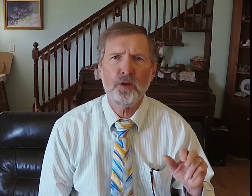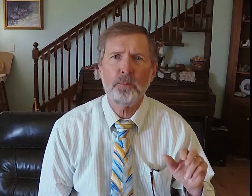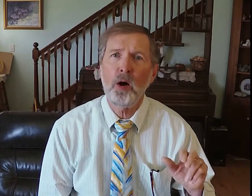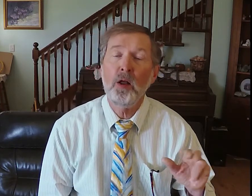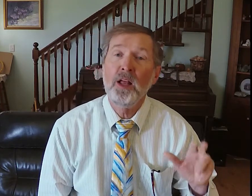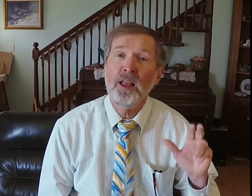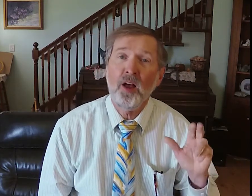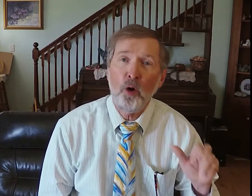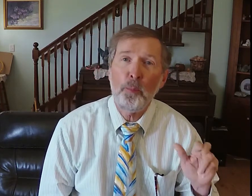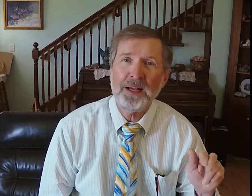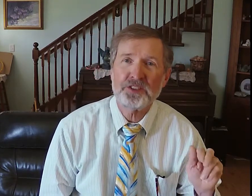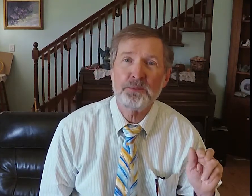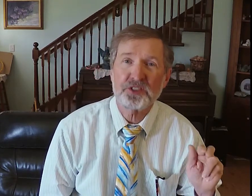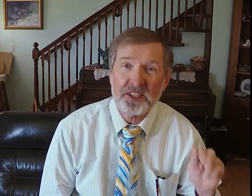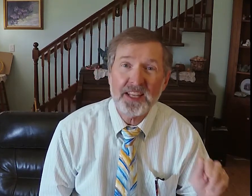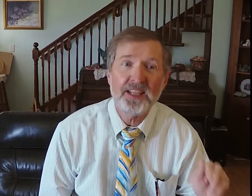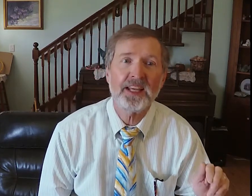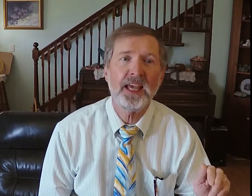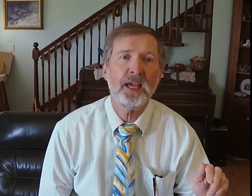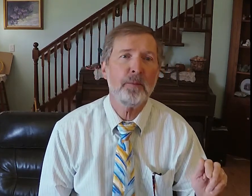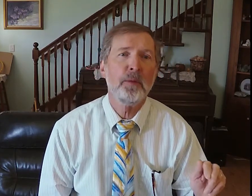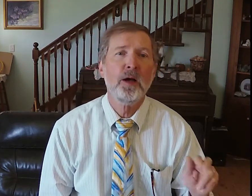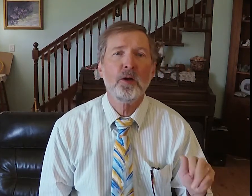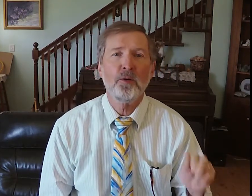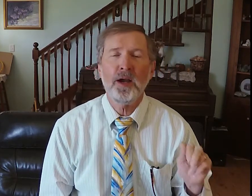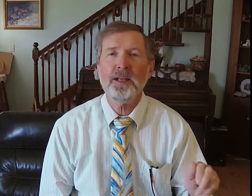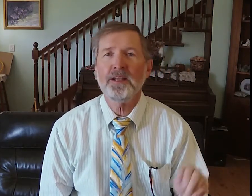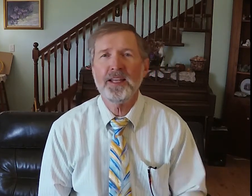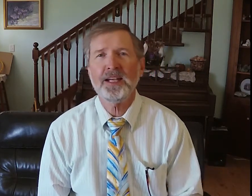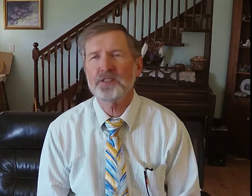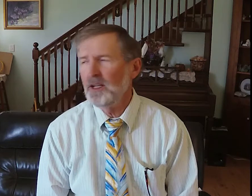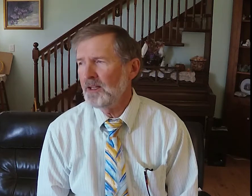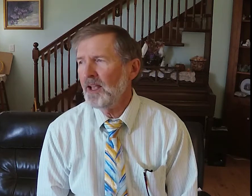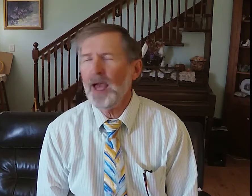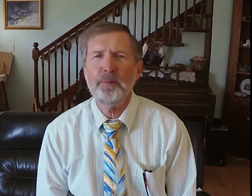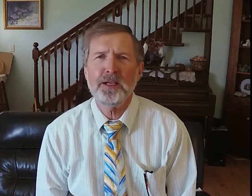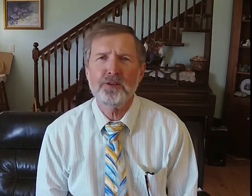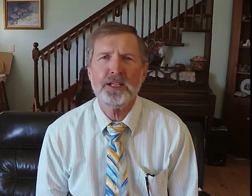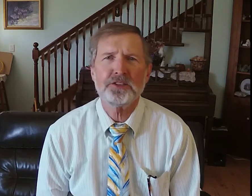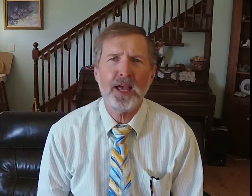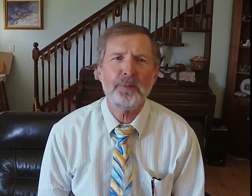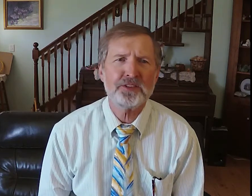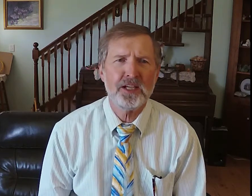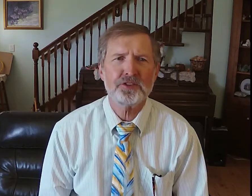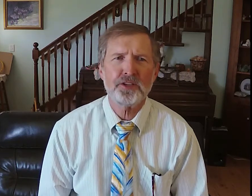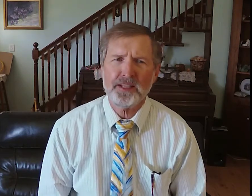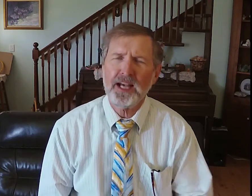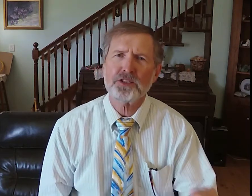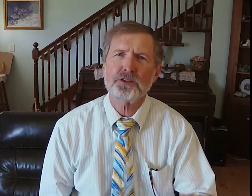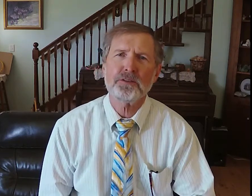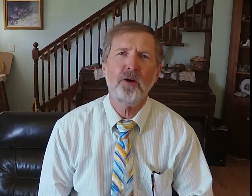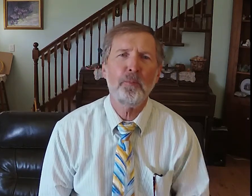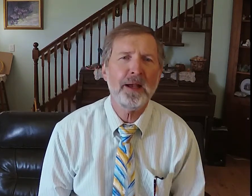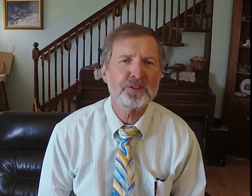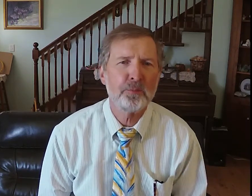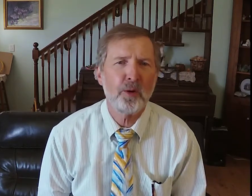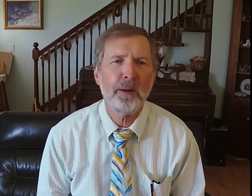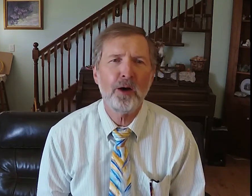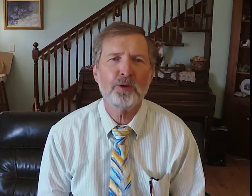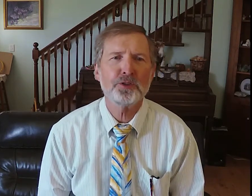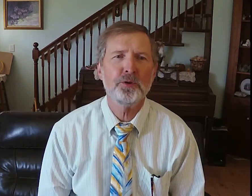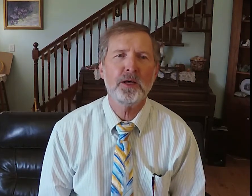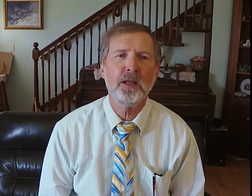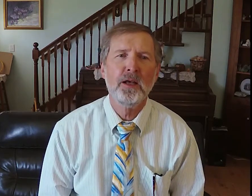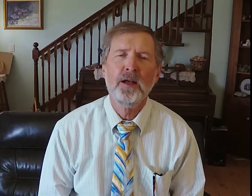Let's say in football, hope has some skin in the game, right? And that's, Abby agrees. Abby says that, yes, hope has some